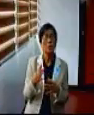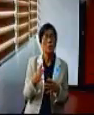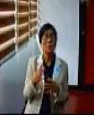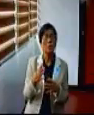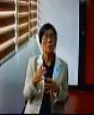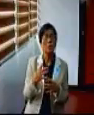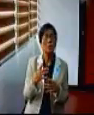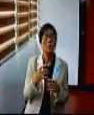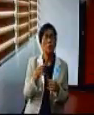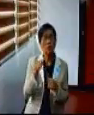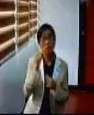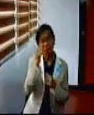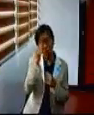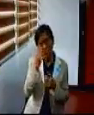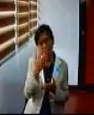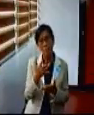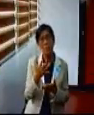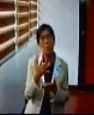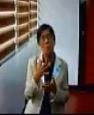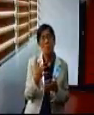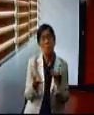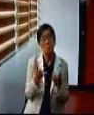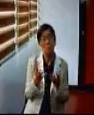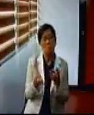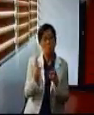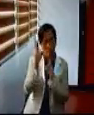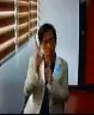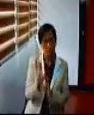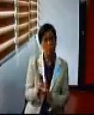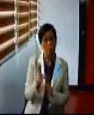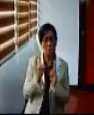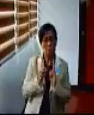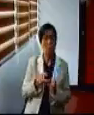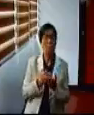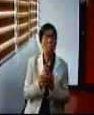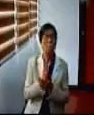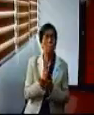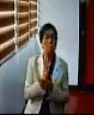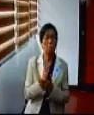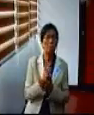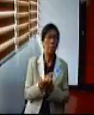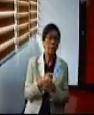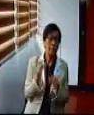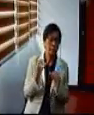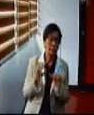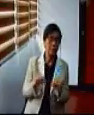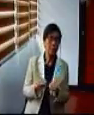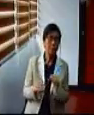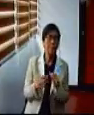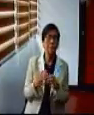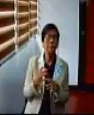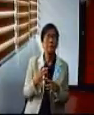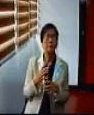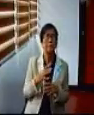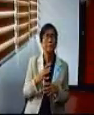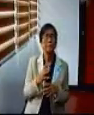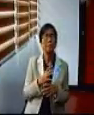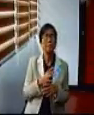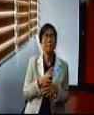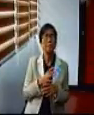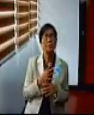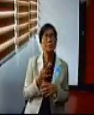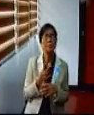it's more likely to be respecting human rights. So you can't say categorically that by not doing it, you don't respect.